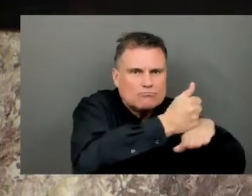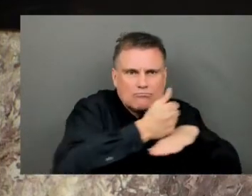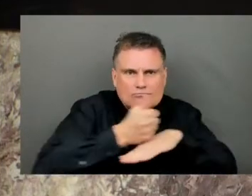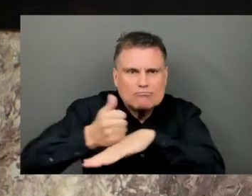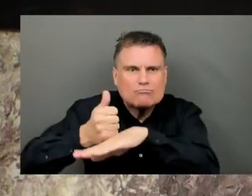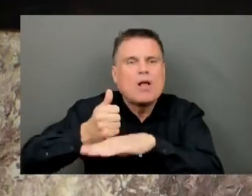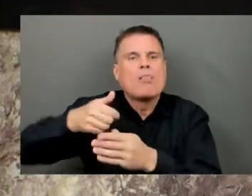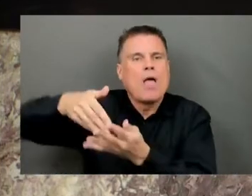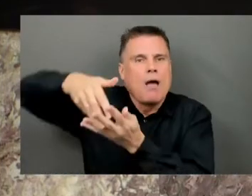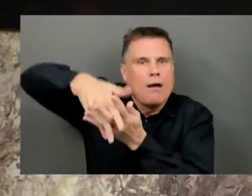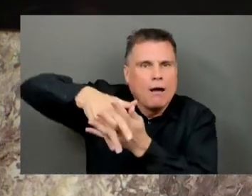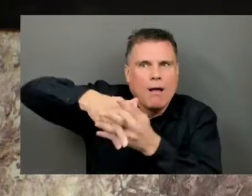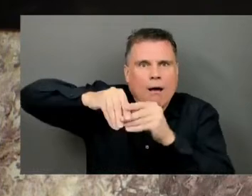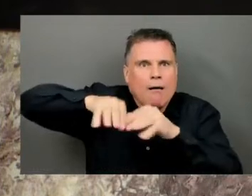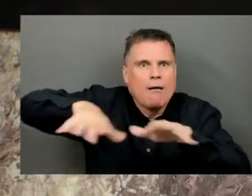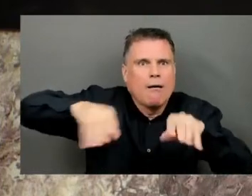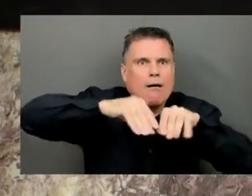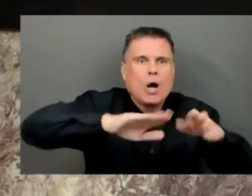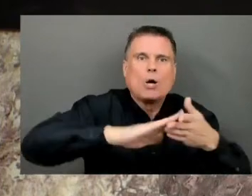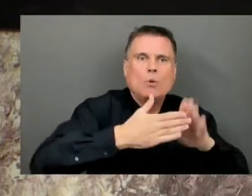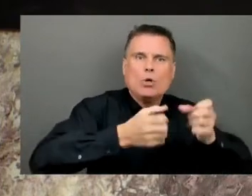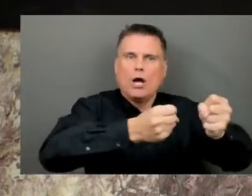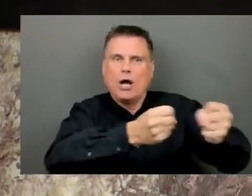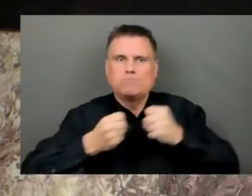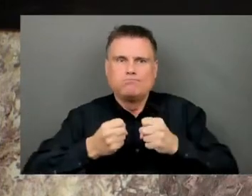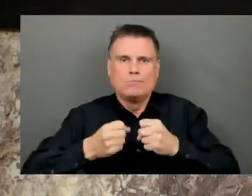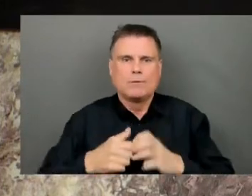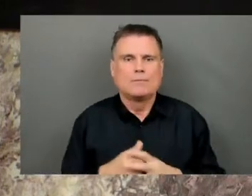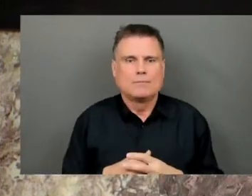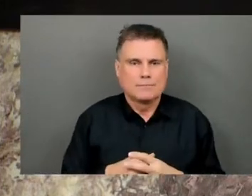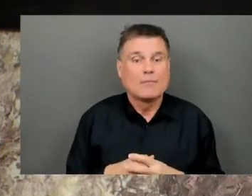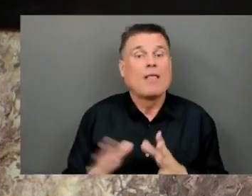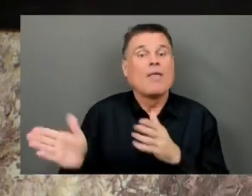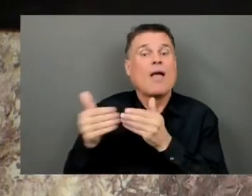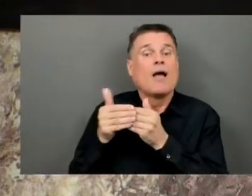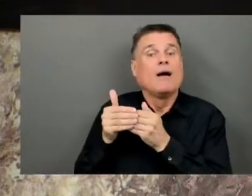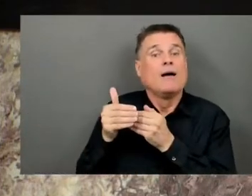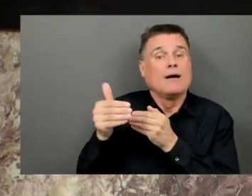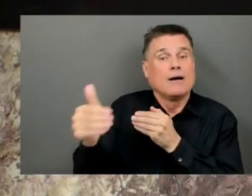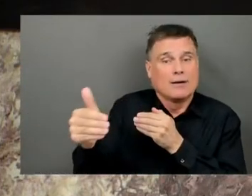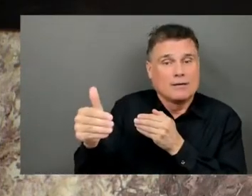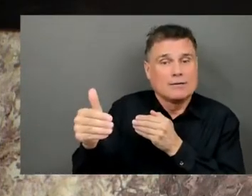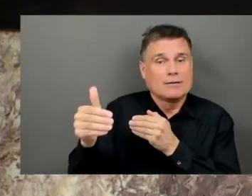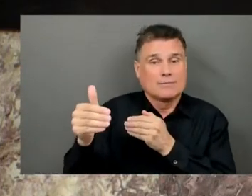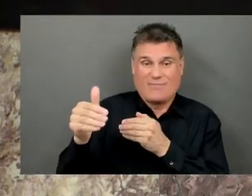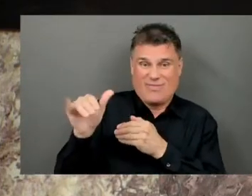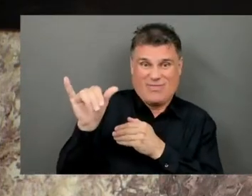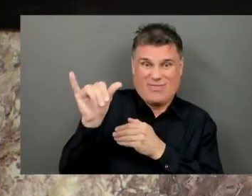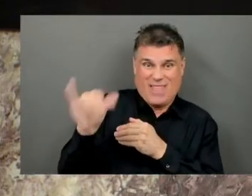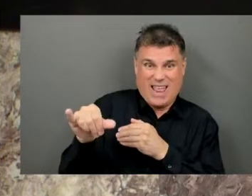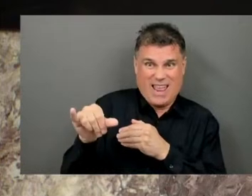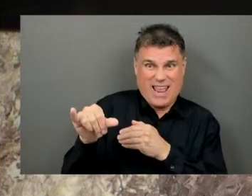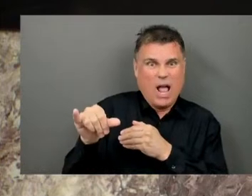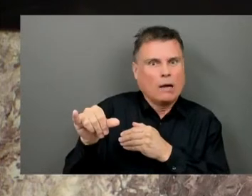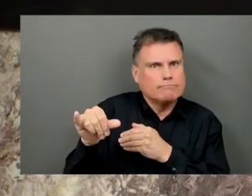of astounding austerity, adversity. Despite being met with discrimination and racism, they built flourishing